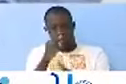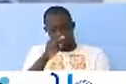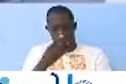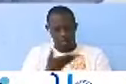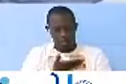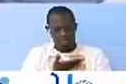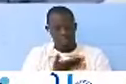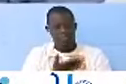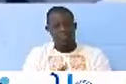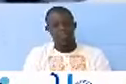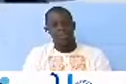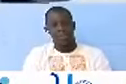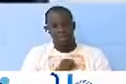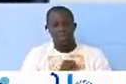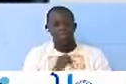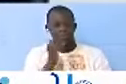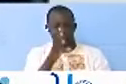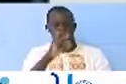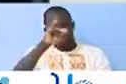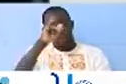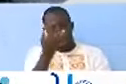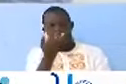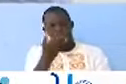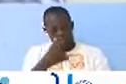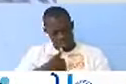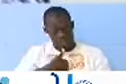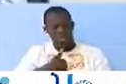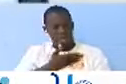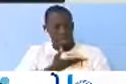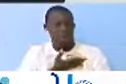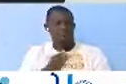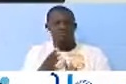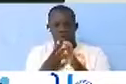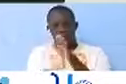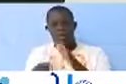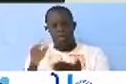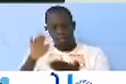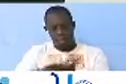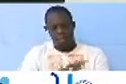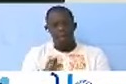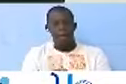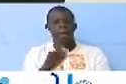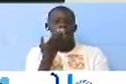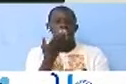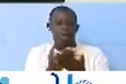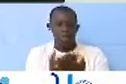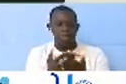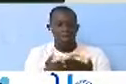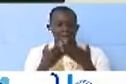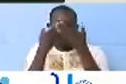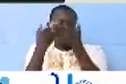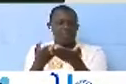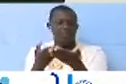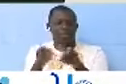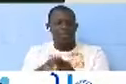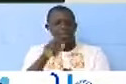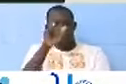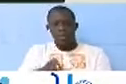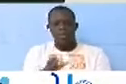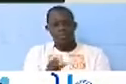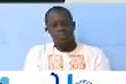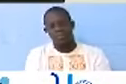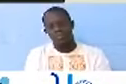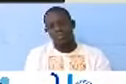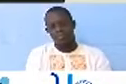ko lale ala copy ni ngabe bul. Bul ha. Yes, I have the copy. Kindly give it to the usher, please. Di ni mari lambe ni mengi la nje banga na